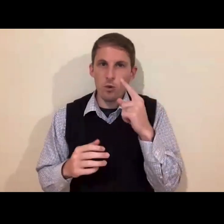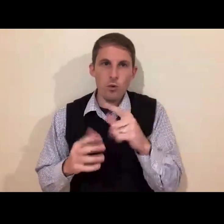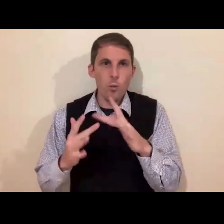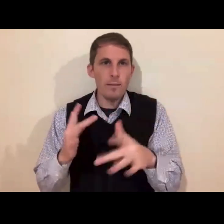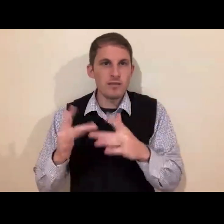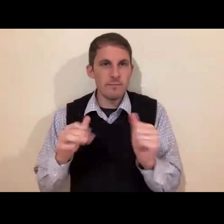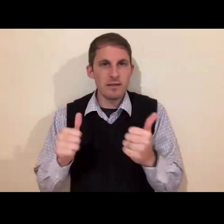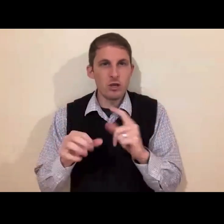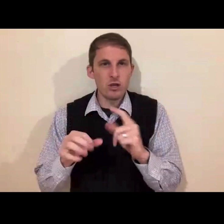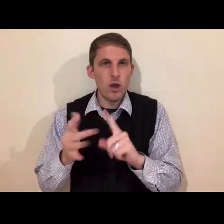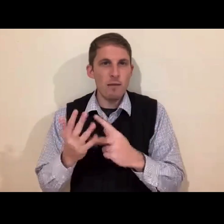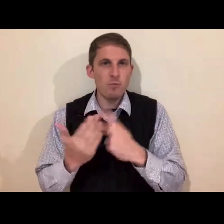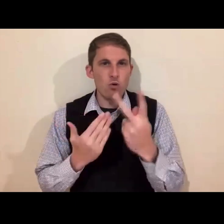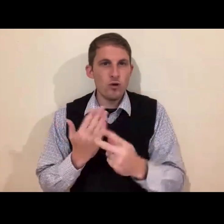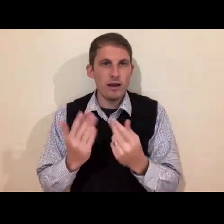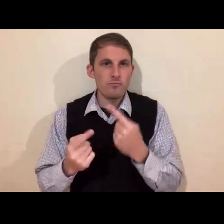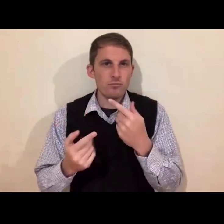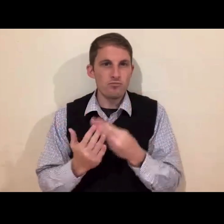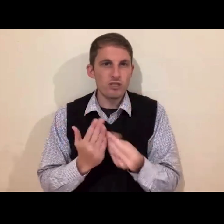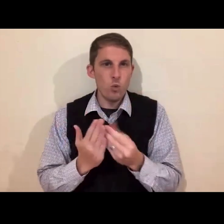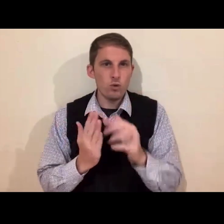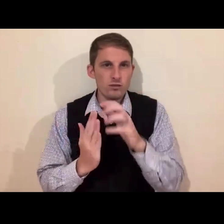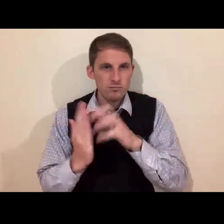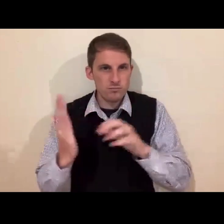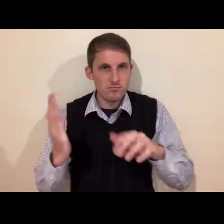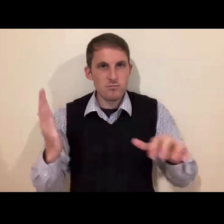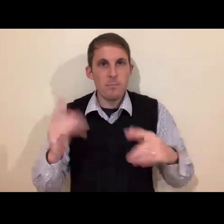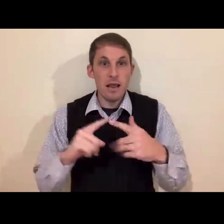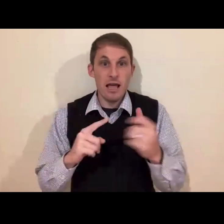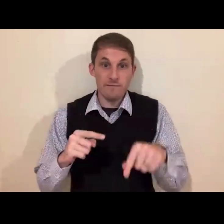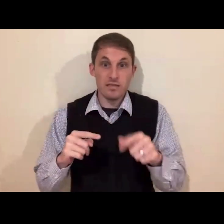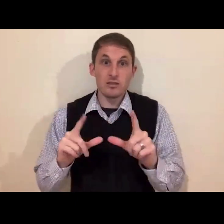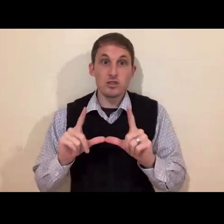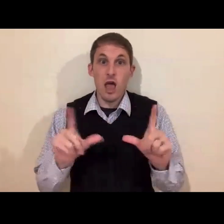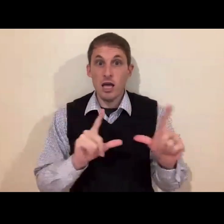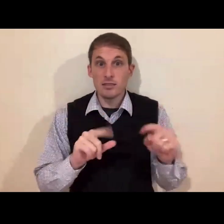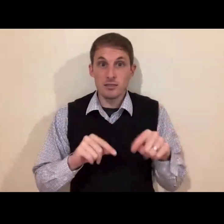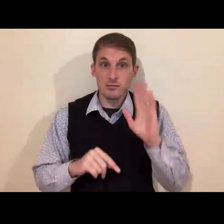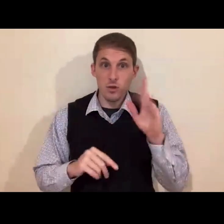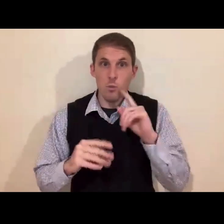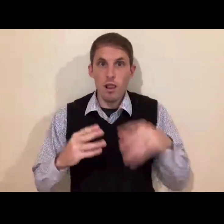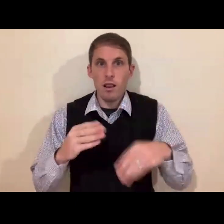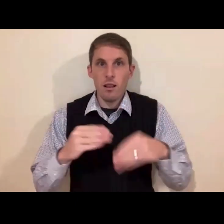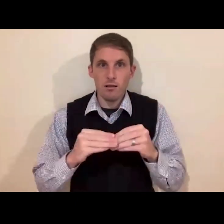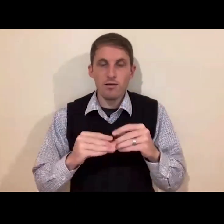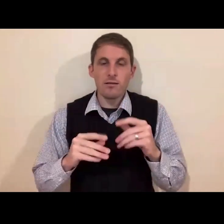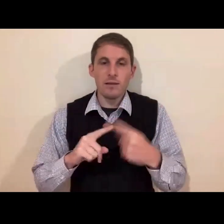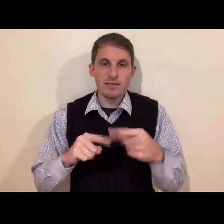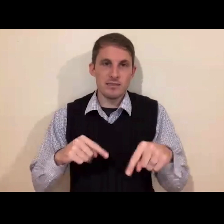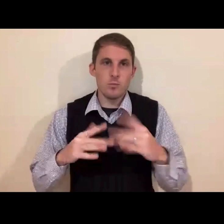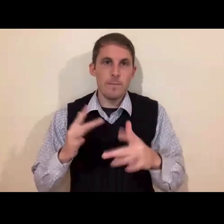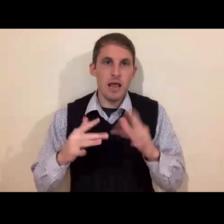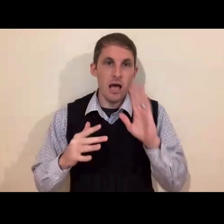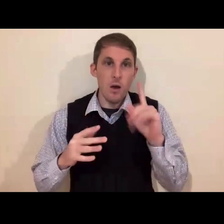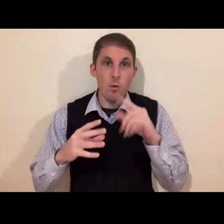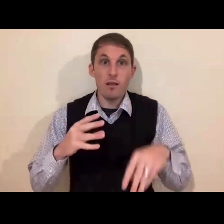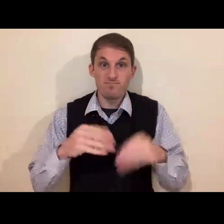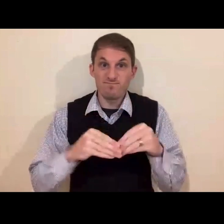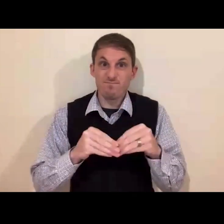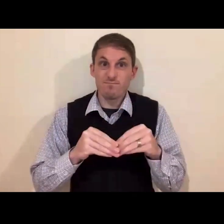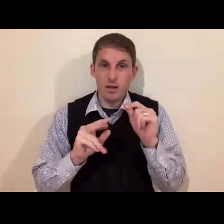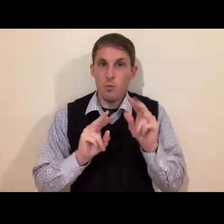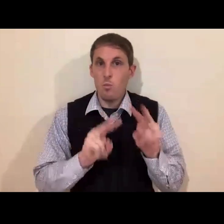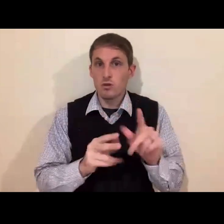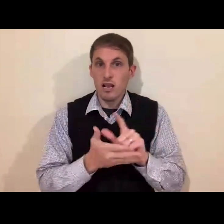program resources, as well as this webinar. We'll also get the slide deck up in the next couple of weeks. We'll also put out